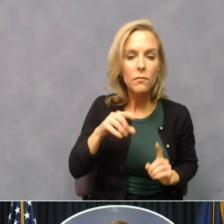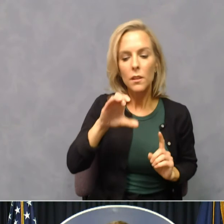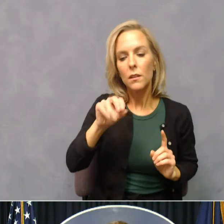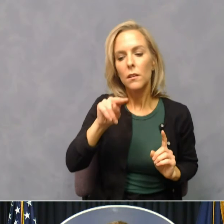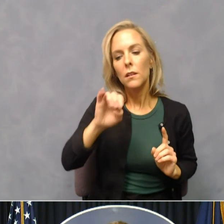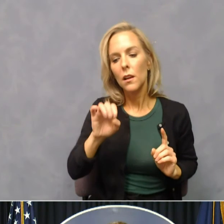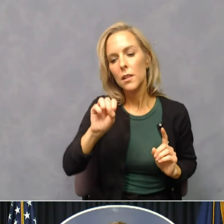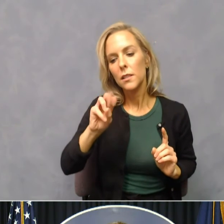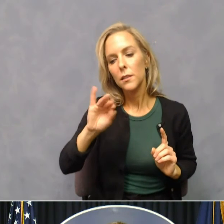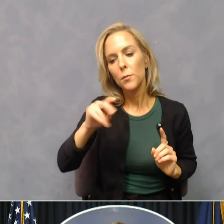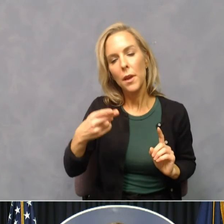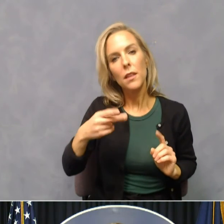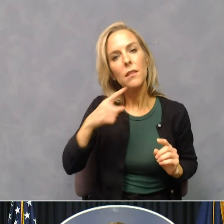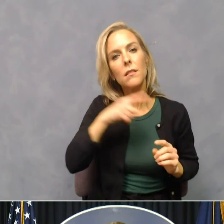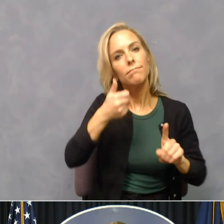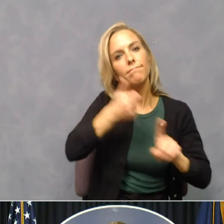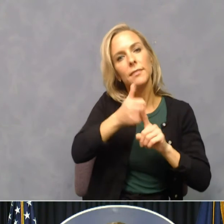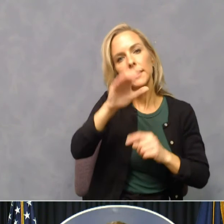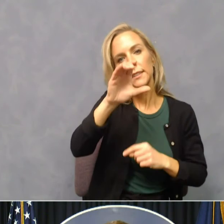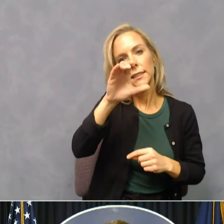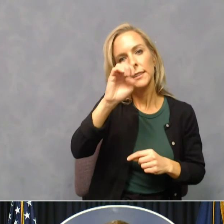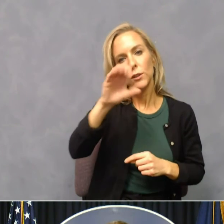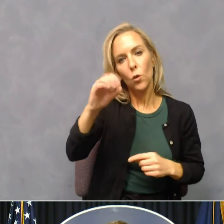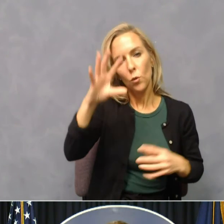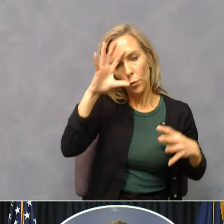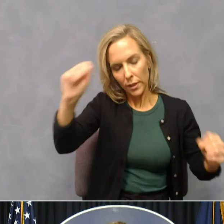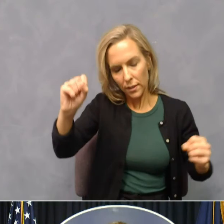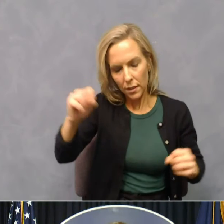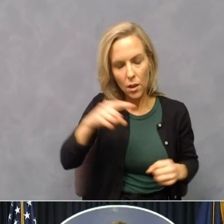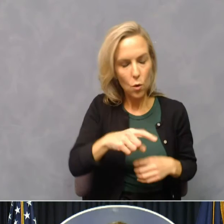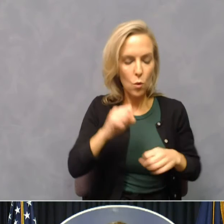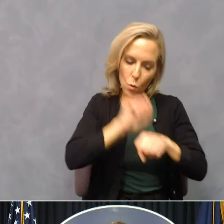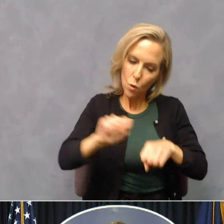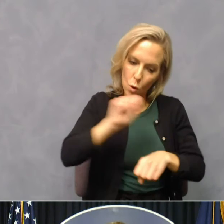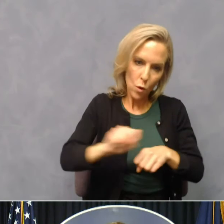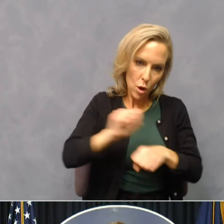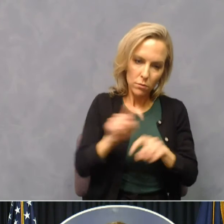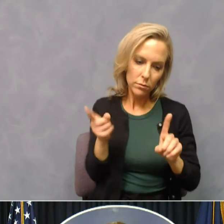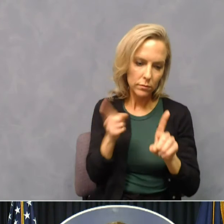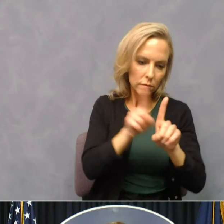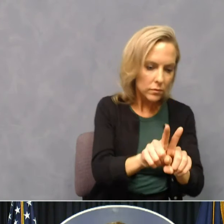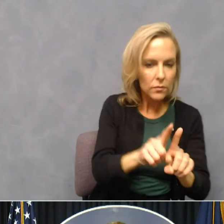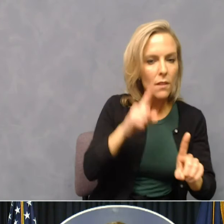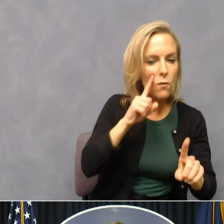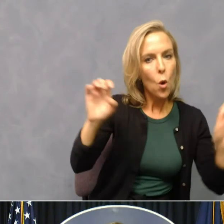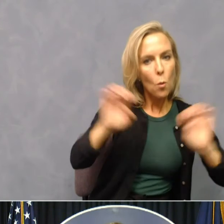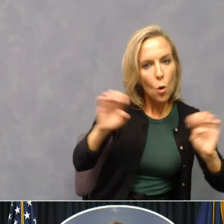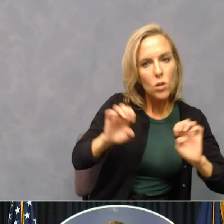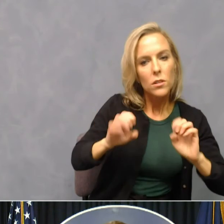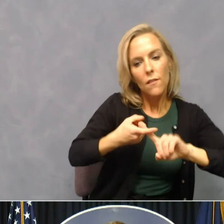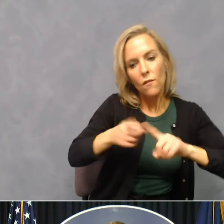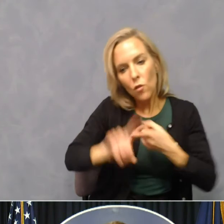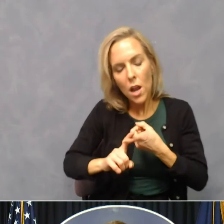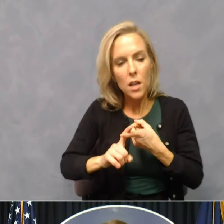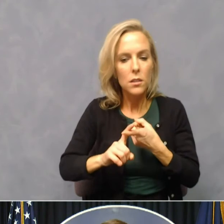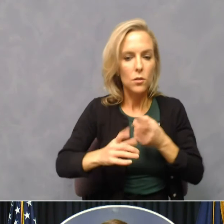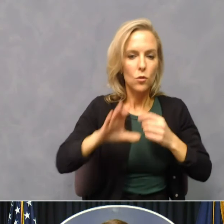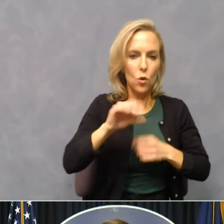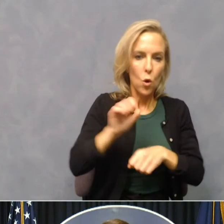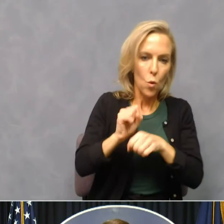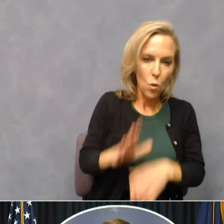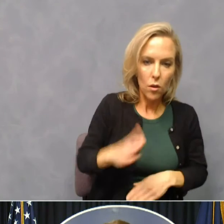president and CEO, said Dr. Miller worked faithfully alongside his emergency department friends and colleagues on the front lines